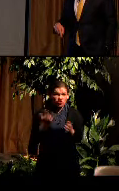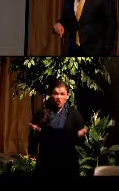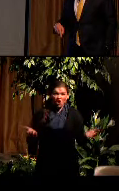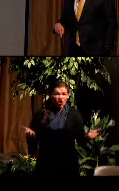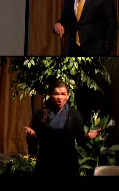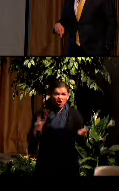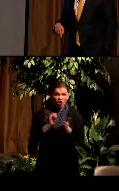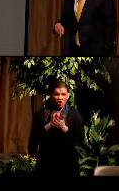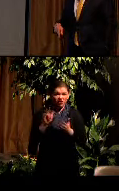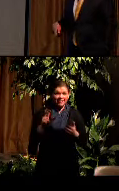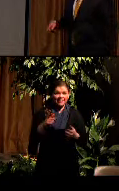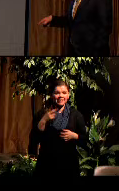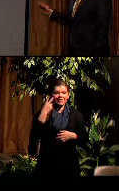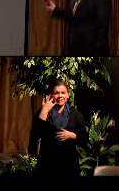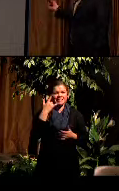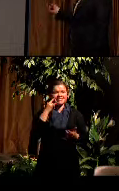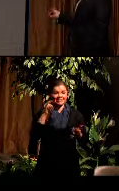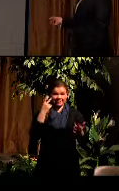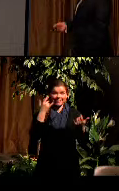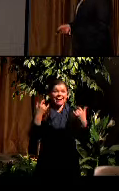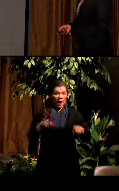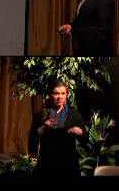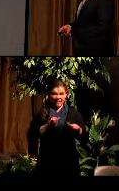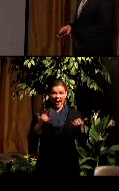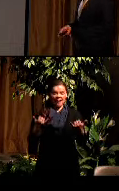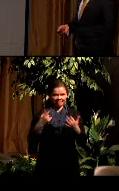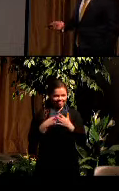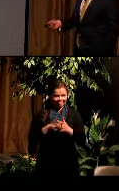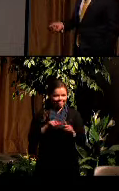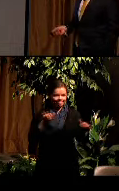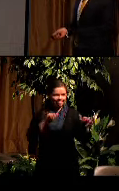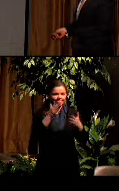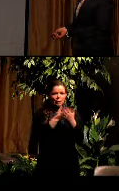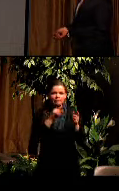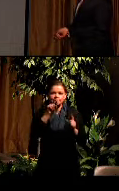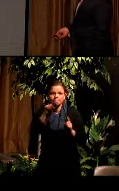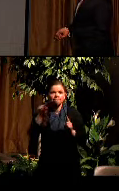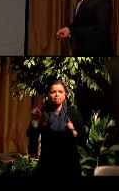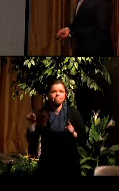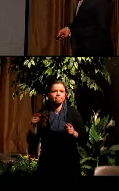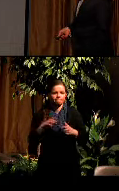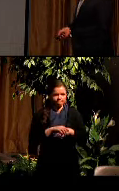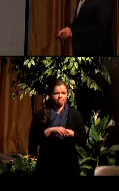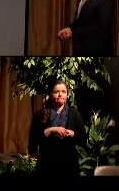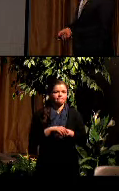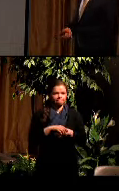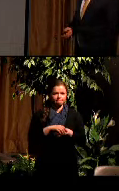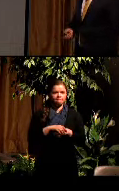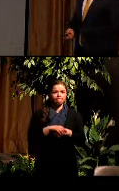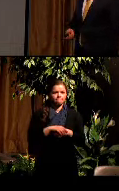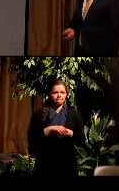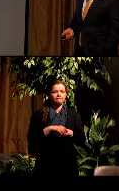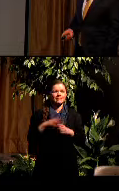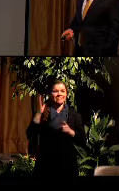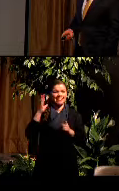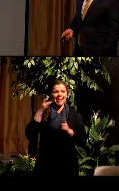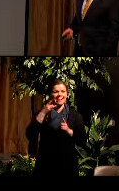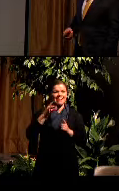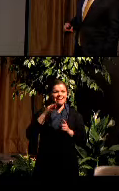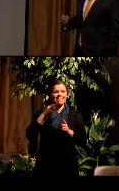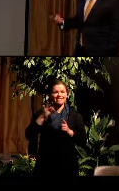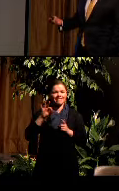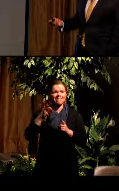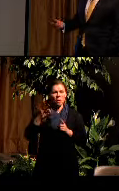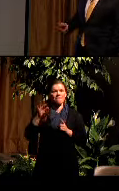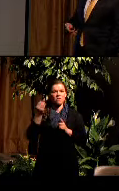seeing that same thing today. Back then, in the 1880s, 1914, we really didn't know what was happening. We